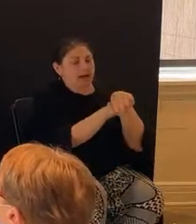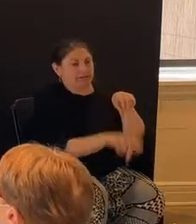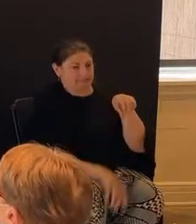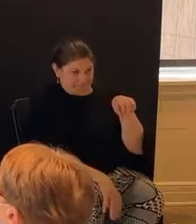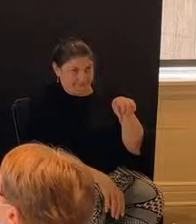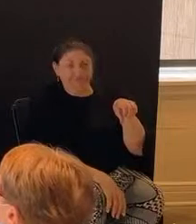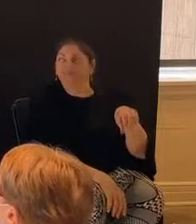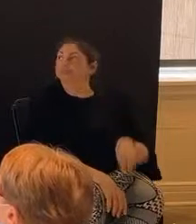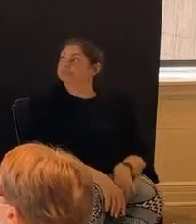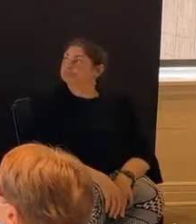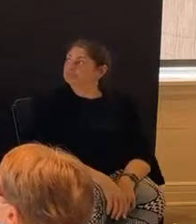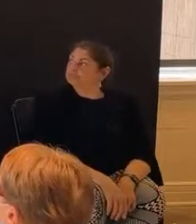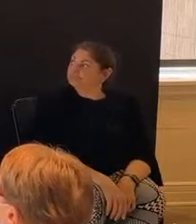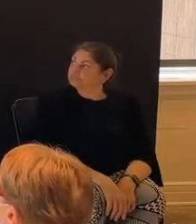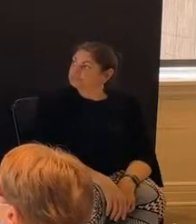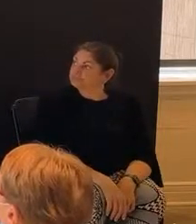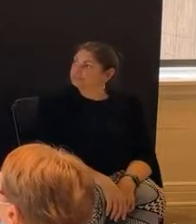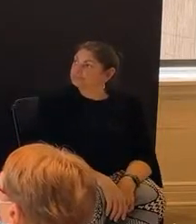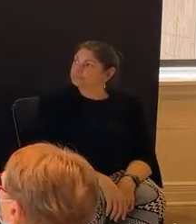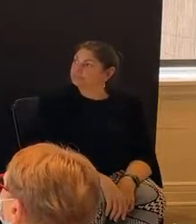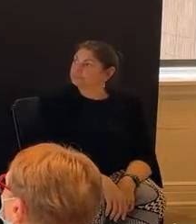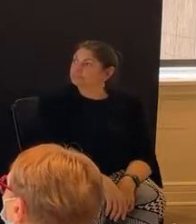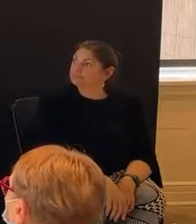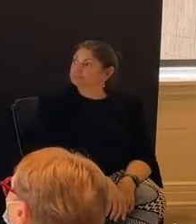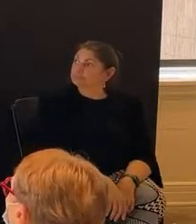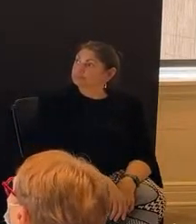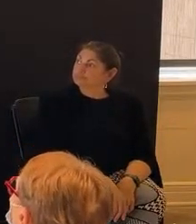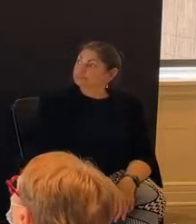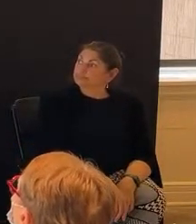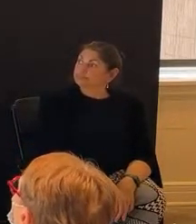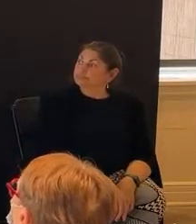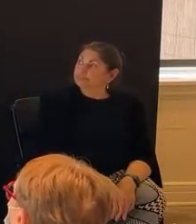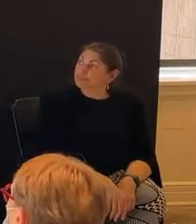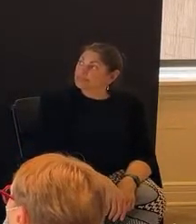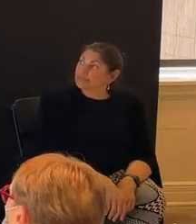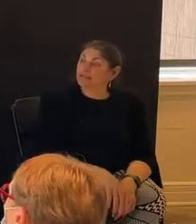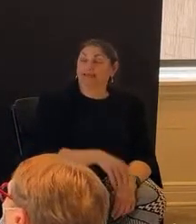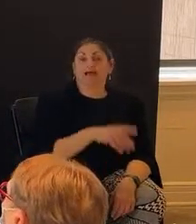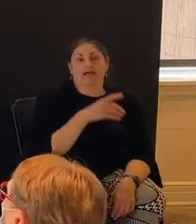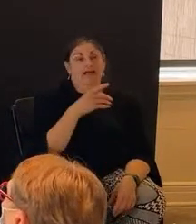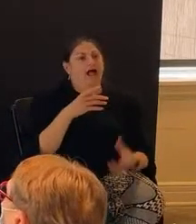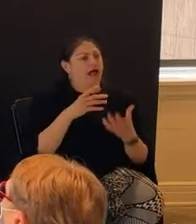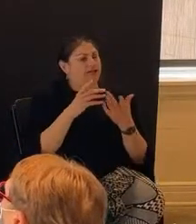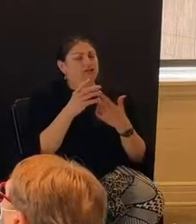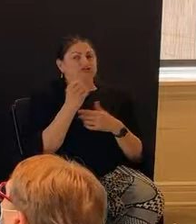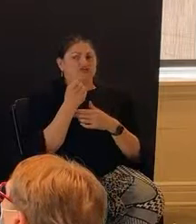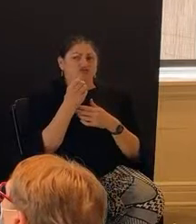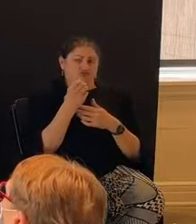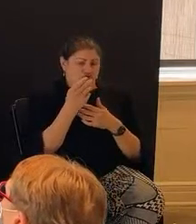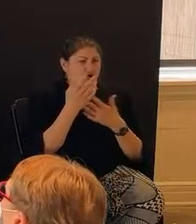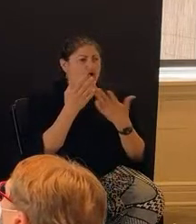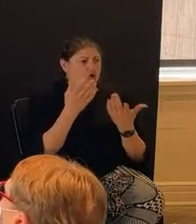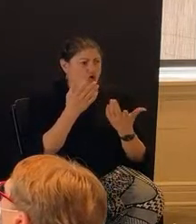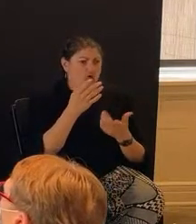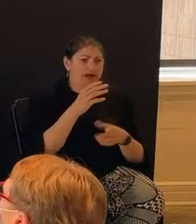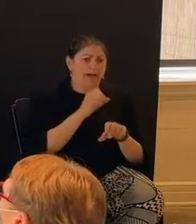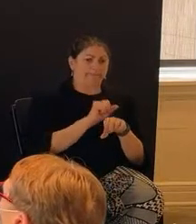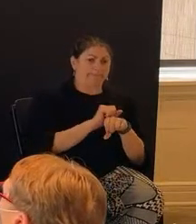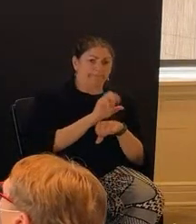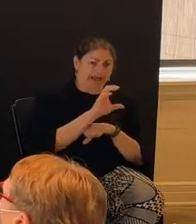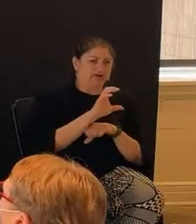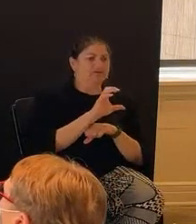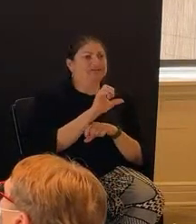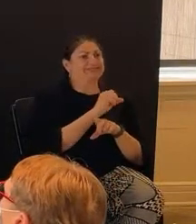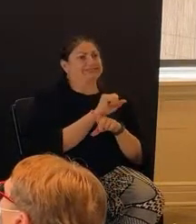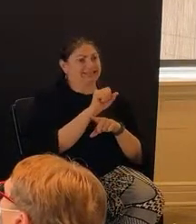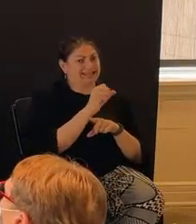quadrant. And what you were, you know, in that sense of, you know, the aesthetics of disaster, the Mount St. Helens definitely provided them.